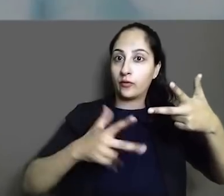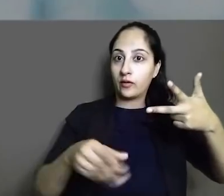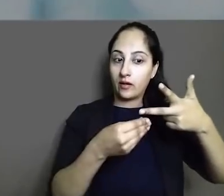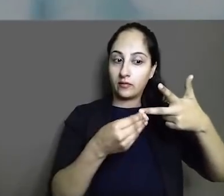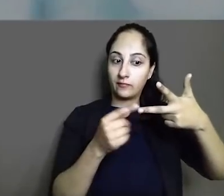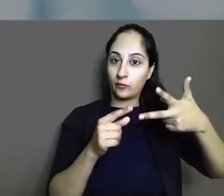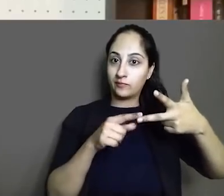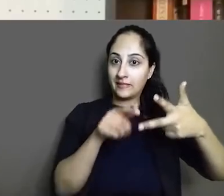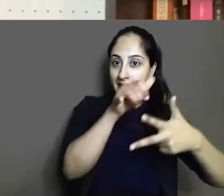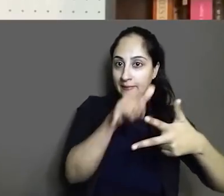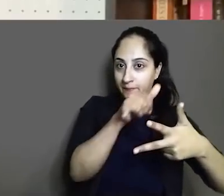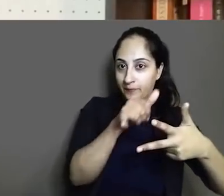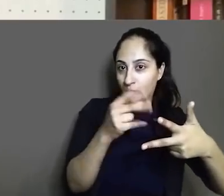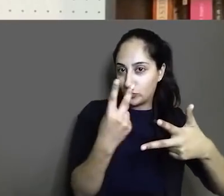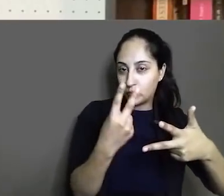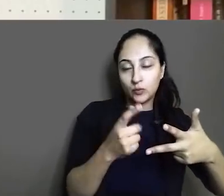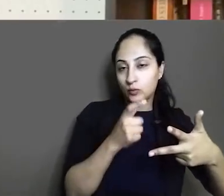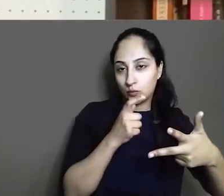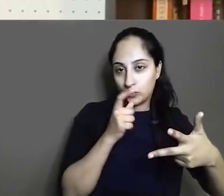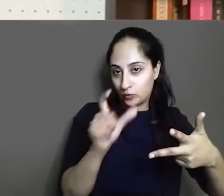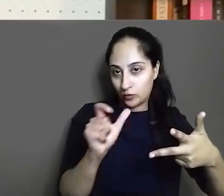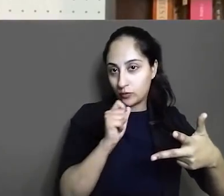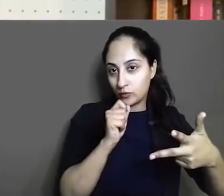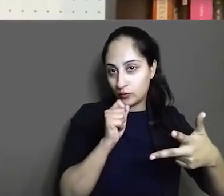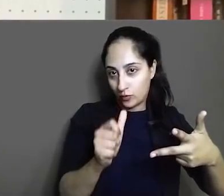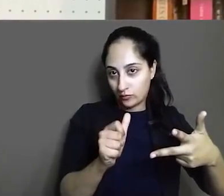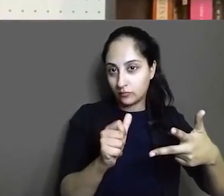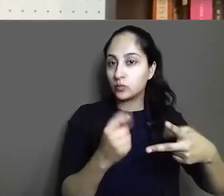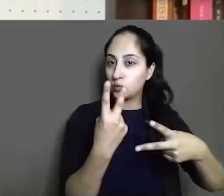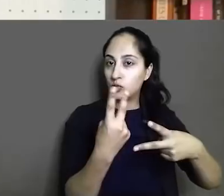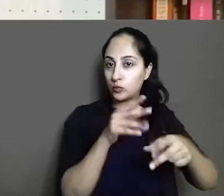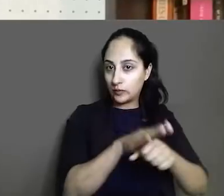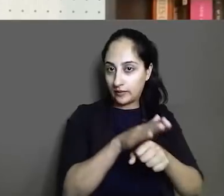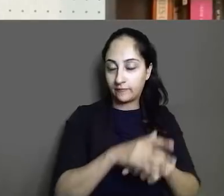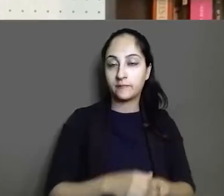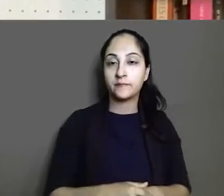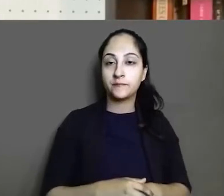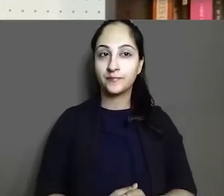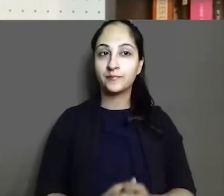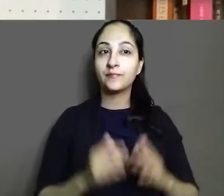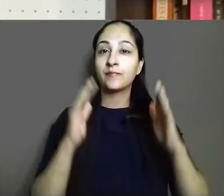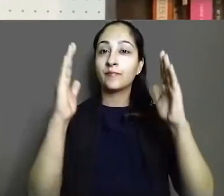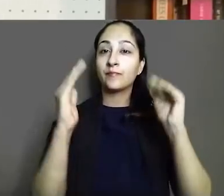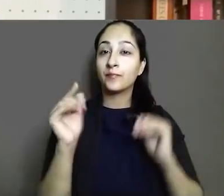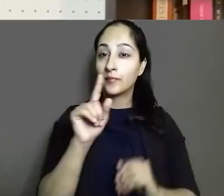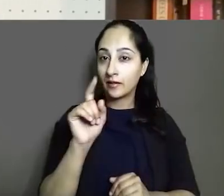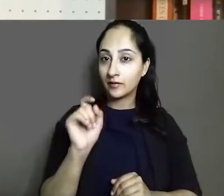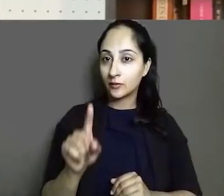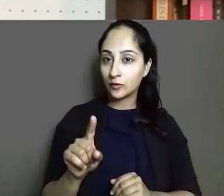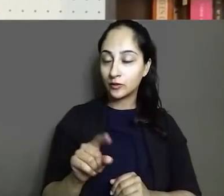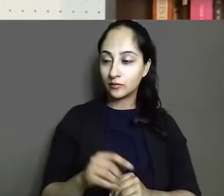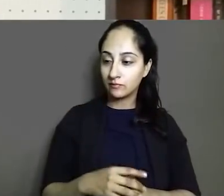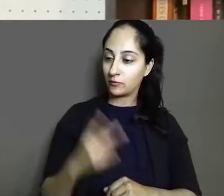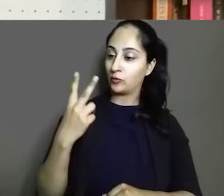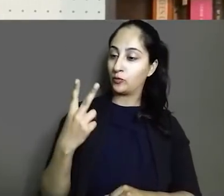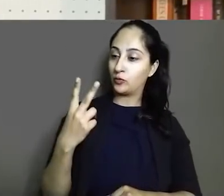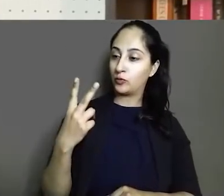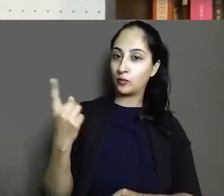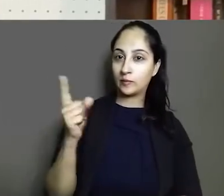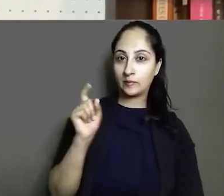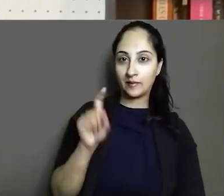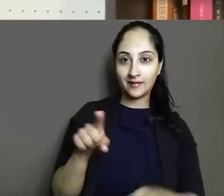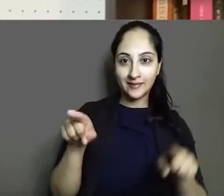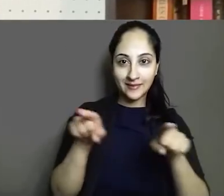concerned about that? So again, an excellent question, and So the short answer is no,